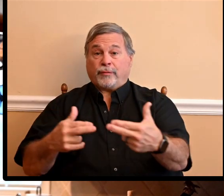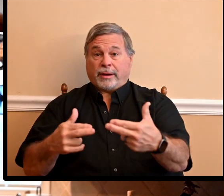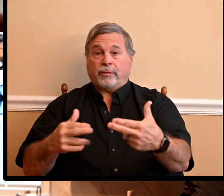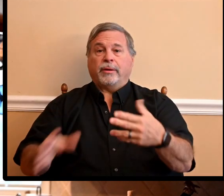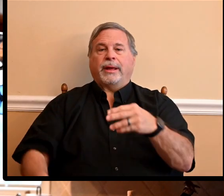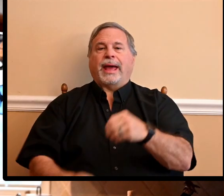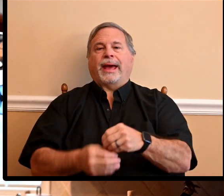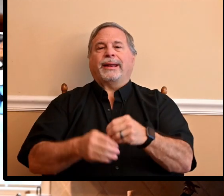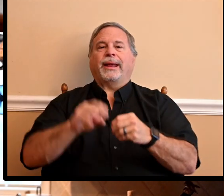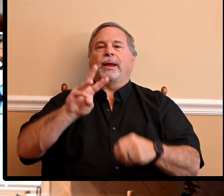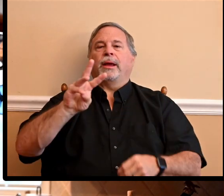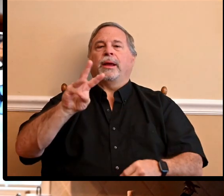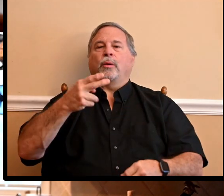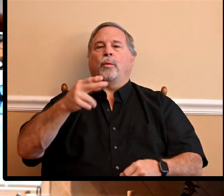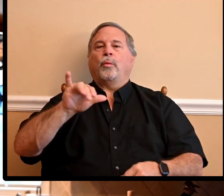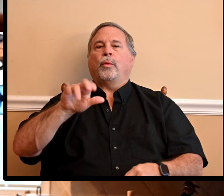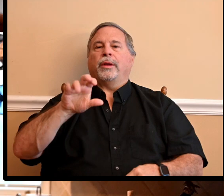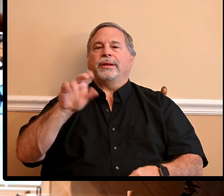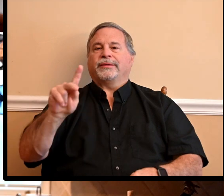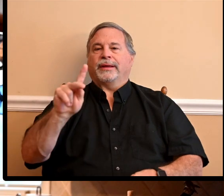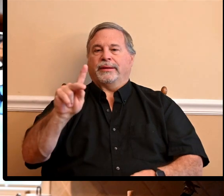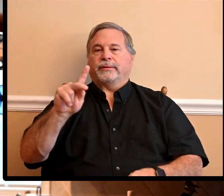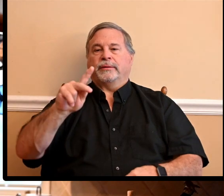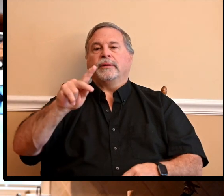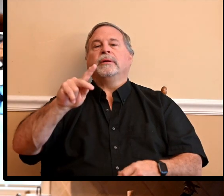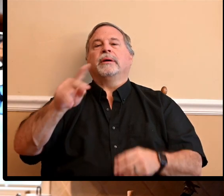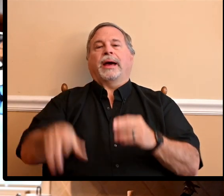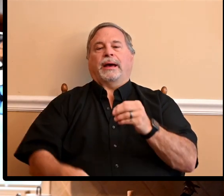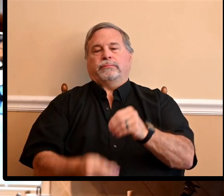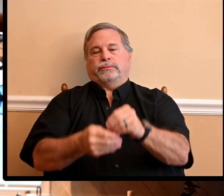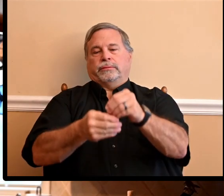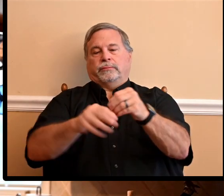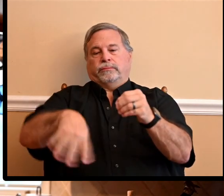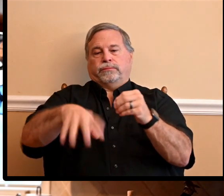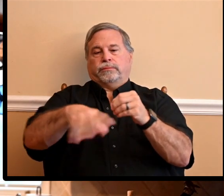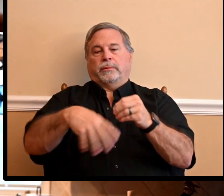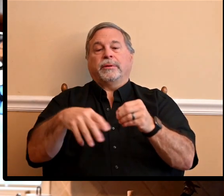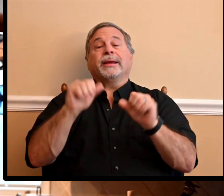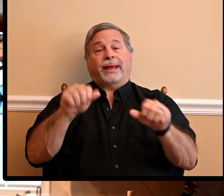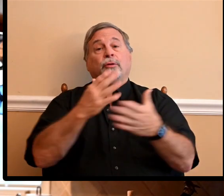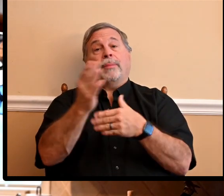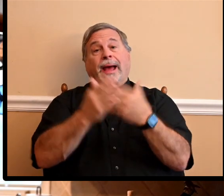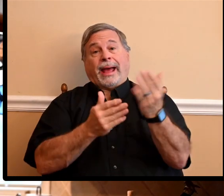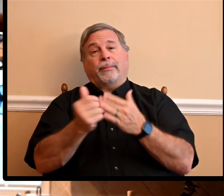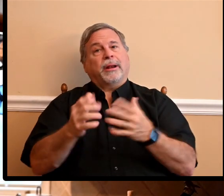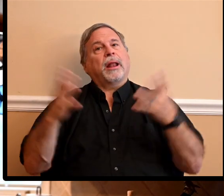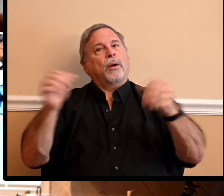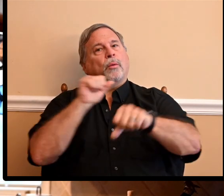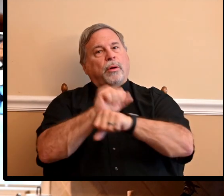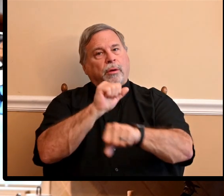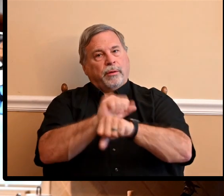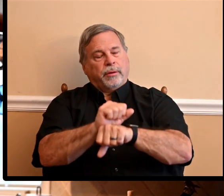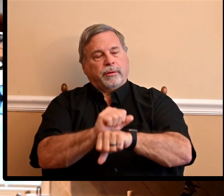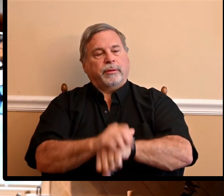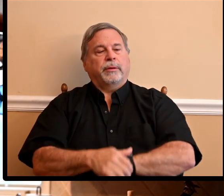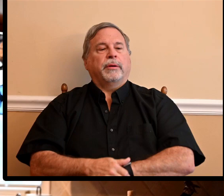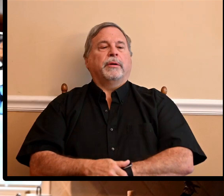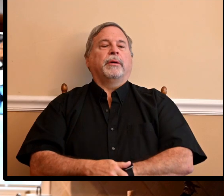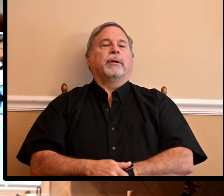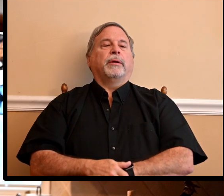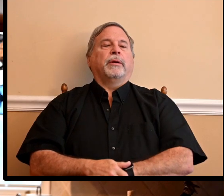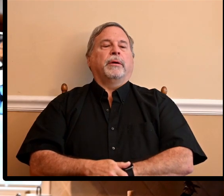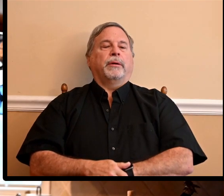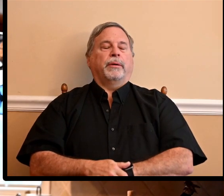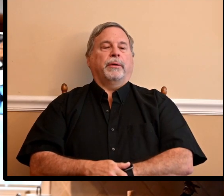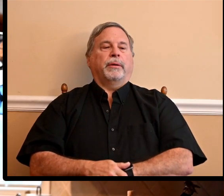refrigerator, and we put a whisk attachment on. If you don't have one of these mixers, you can do hand whisking, but it does take a lot of work.